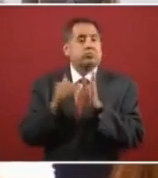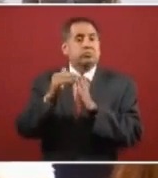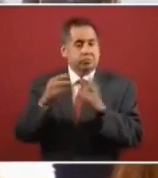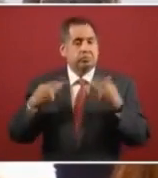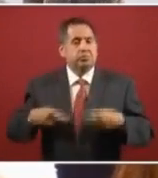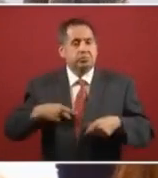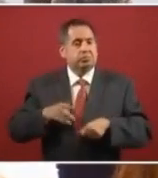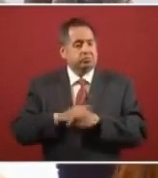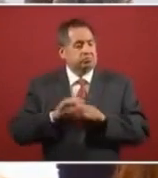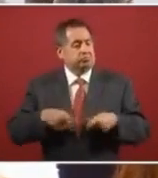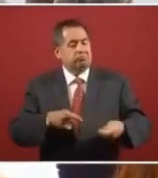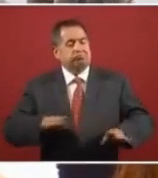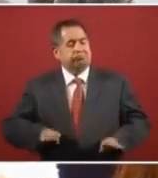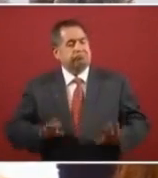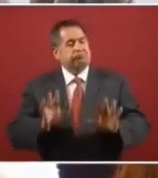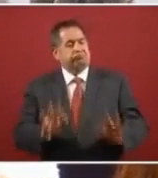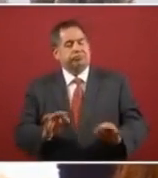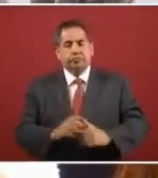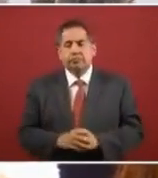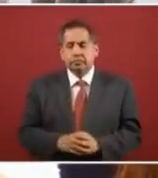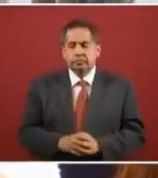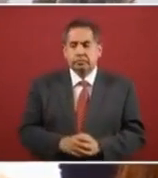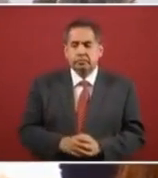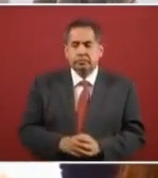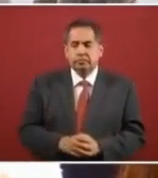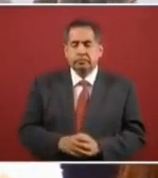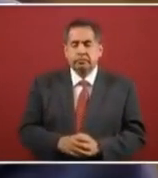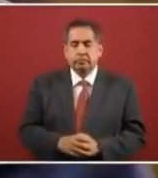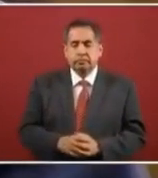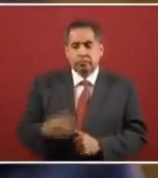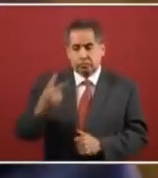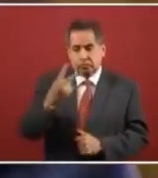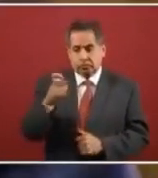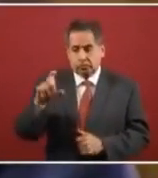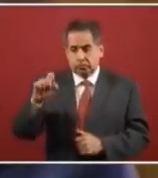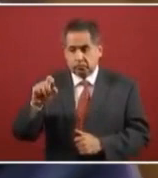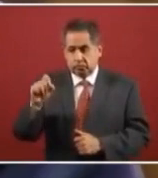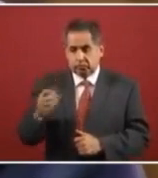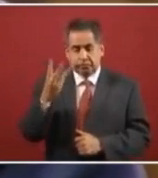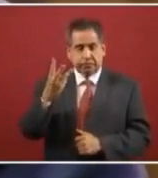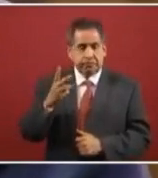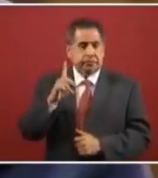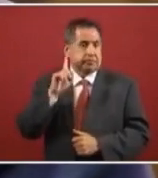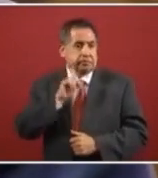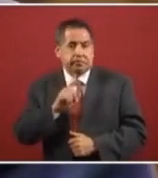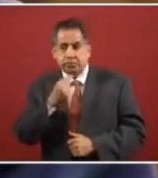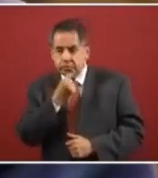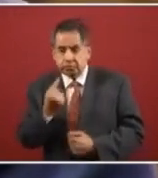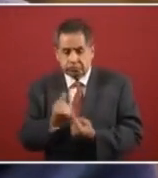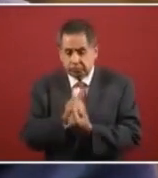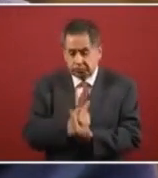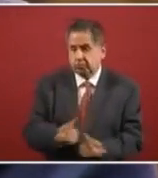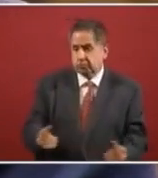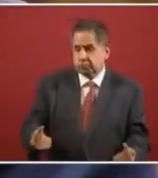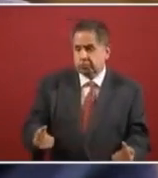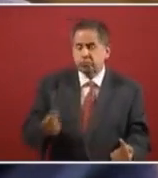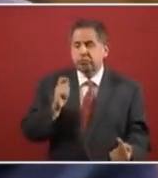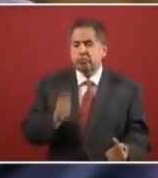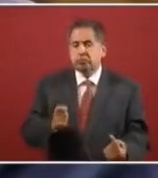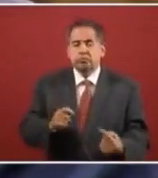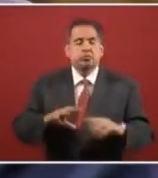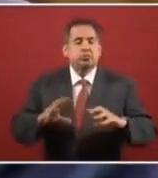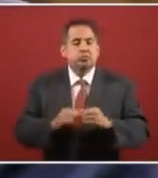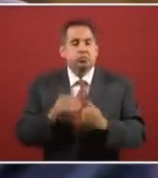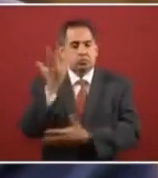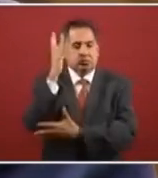we'll have a million beneficiaries we have two hundred thousand twenty three thousand boys and girls